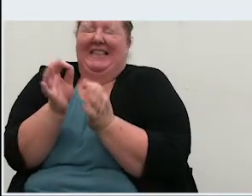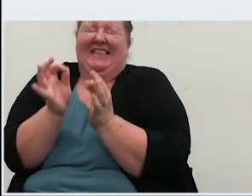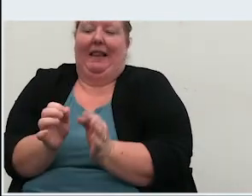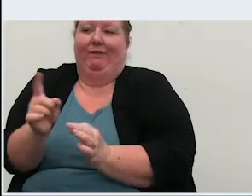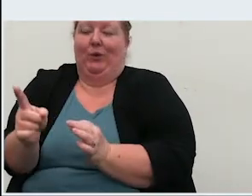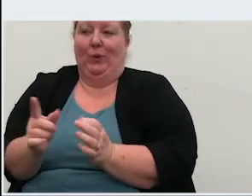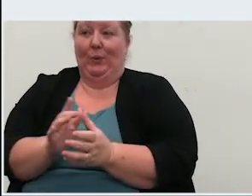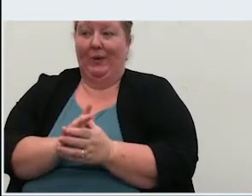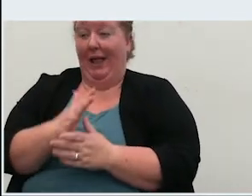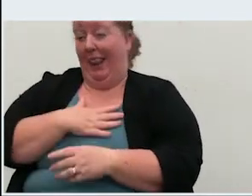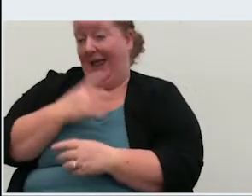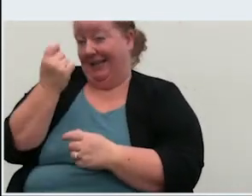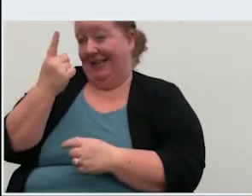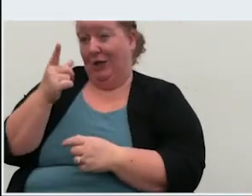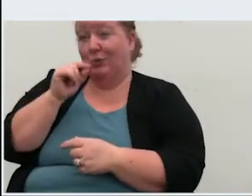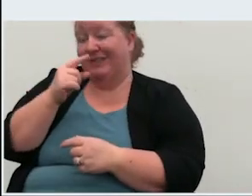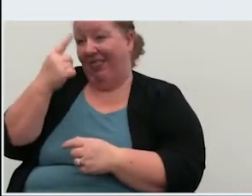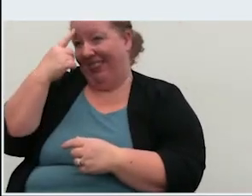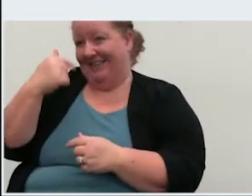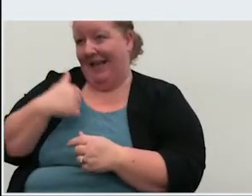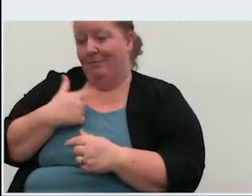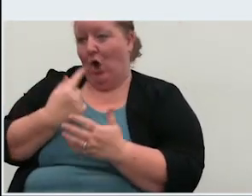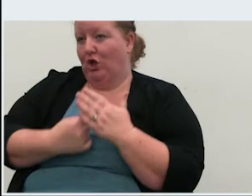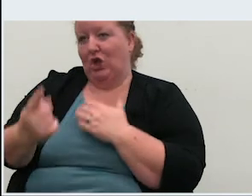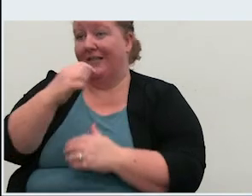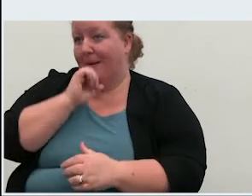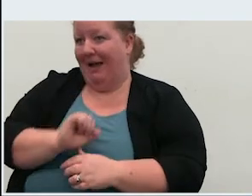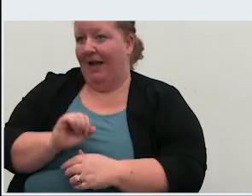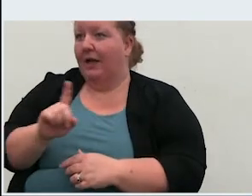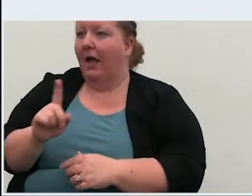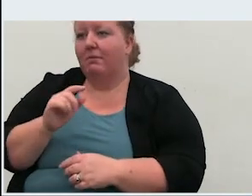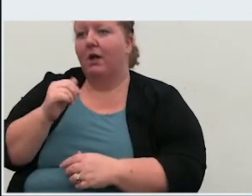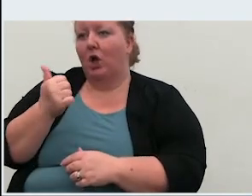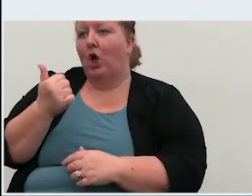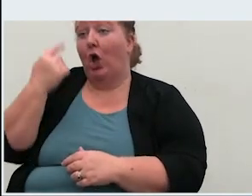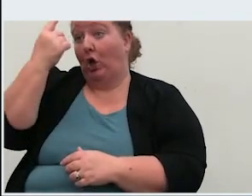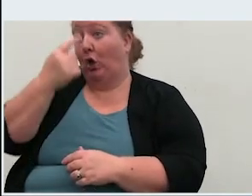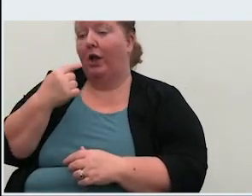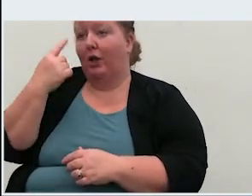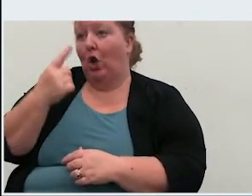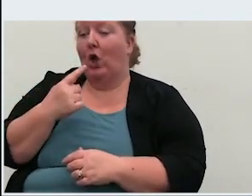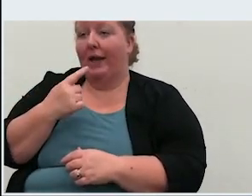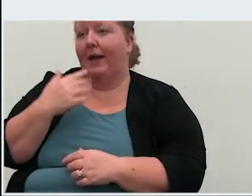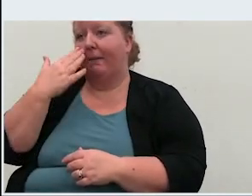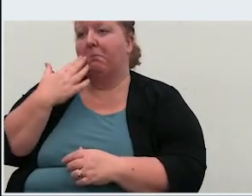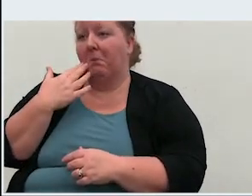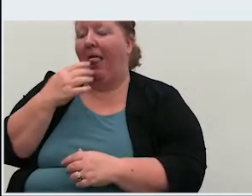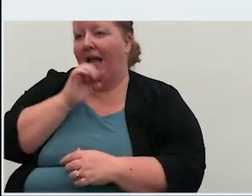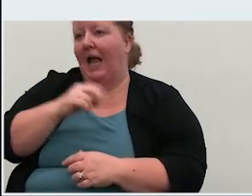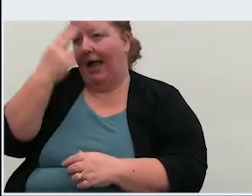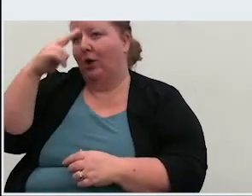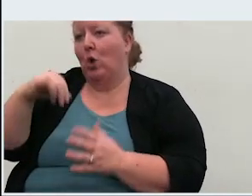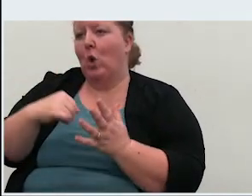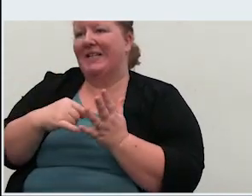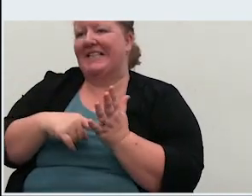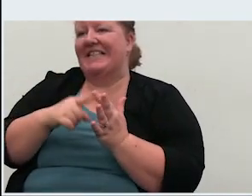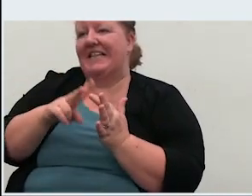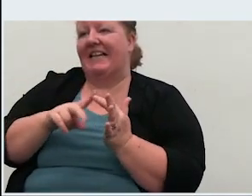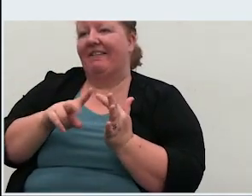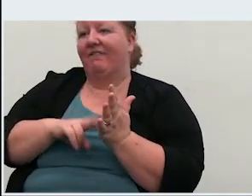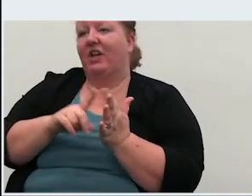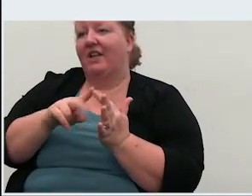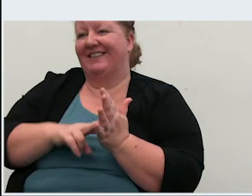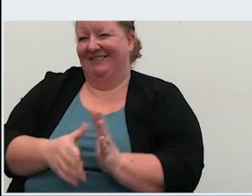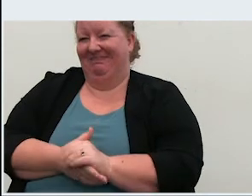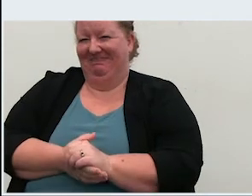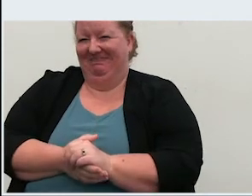Also, I like the idea that Twitter thinks I'm not just a man. I'm a good-looking young black guy called Stephen. That's me.